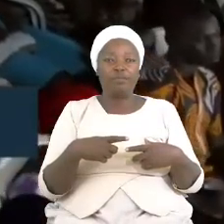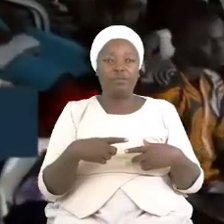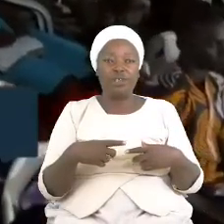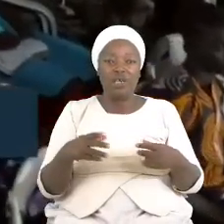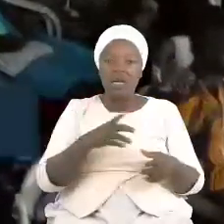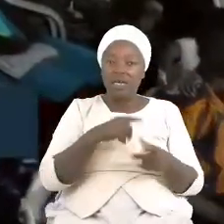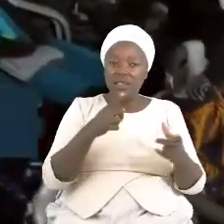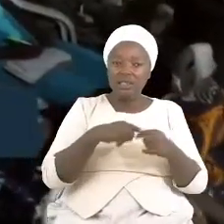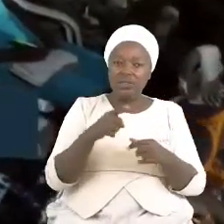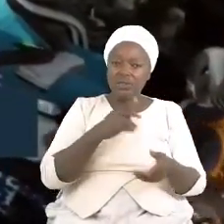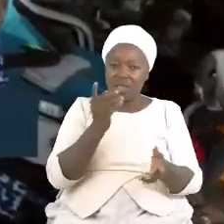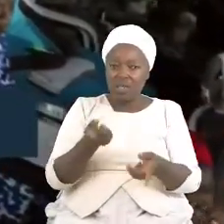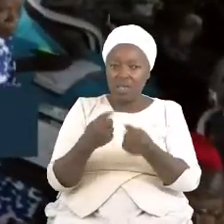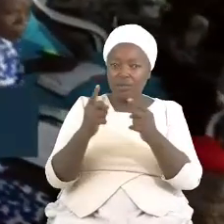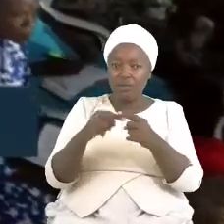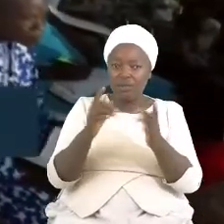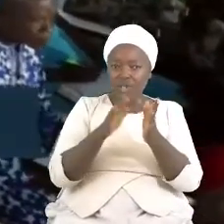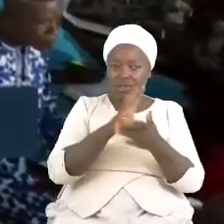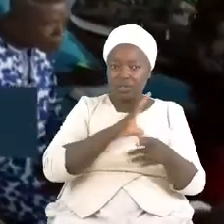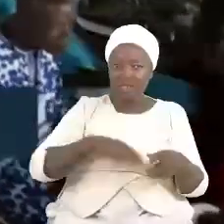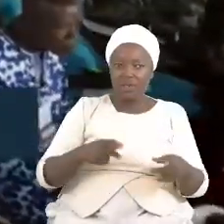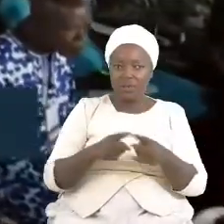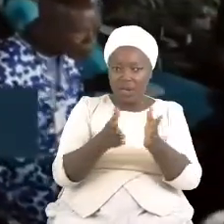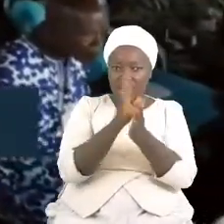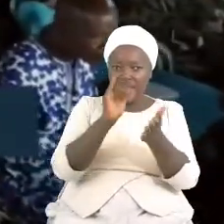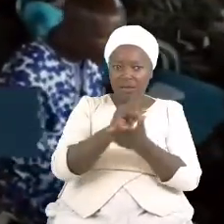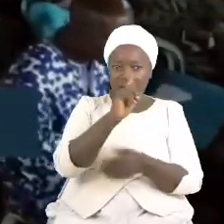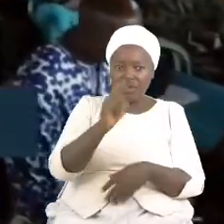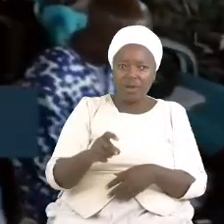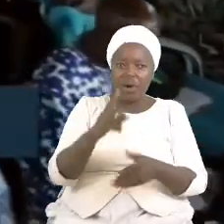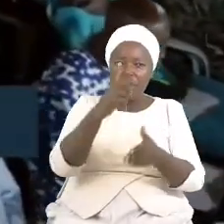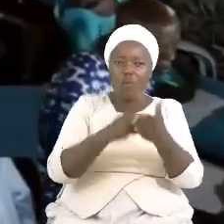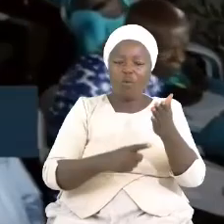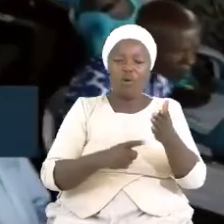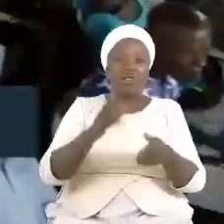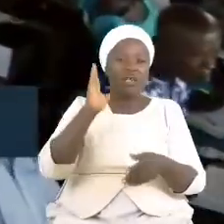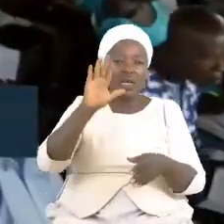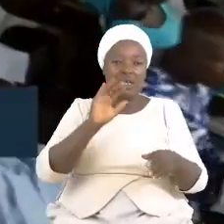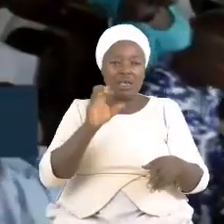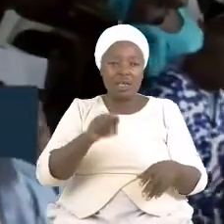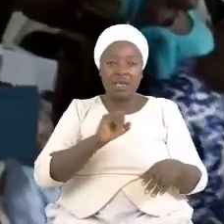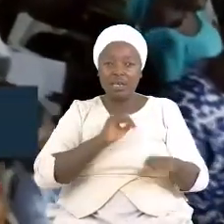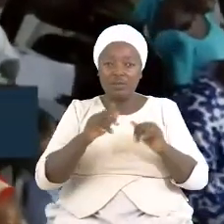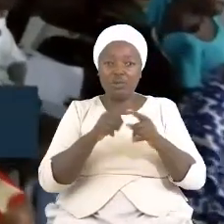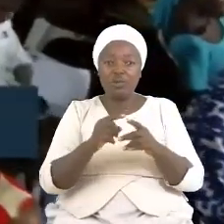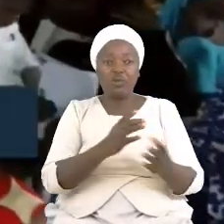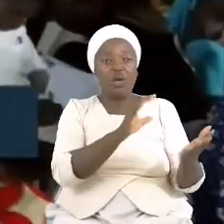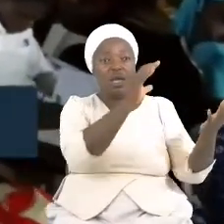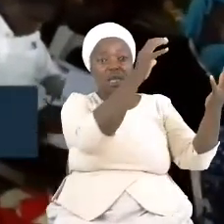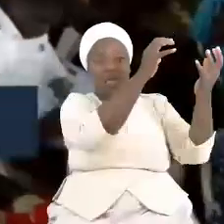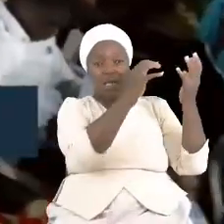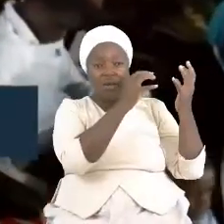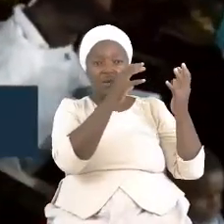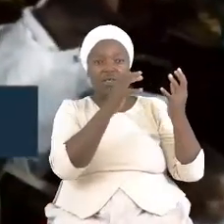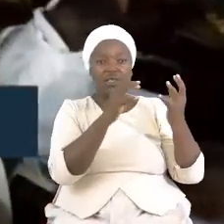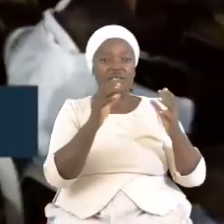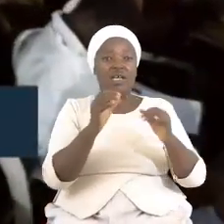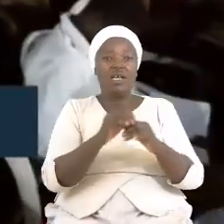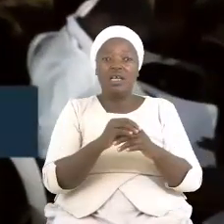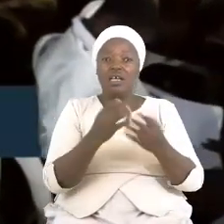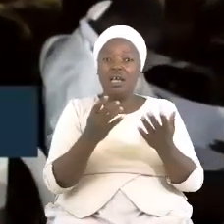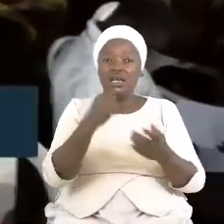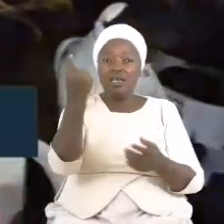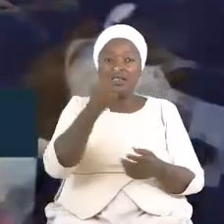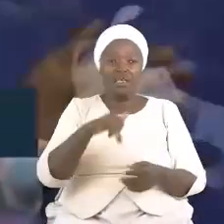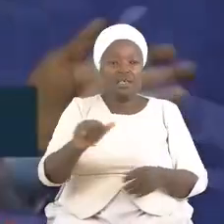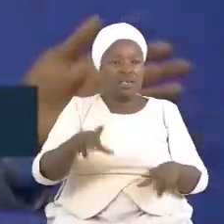had become his God. And he couldn't part with that idol. He couldn't part